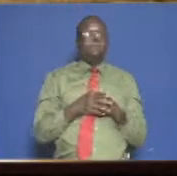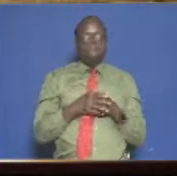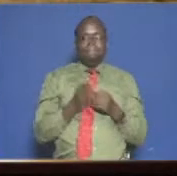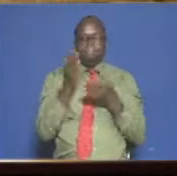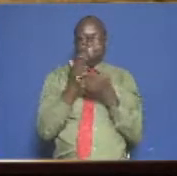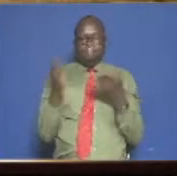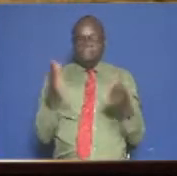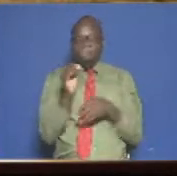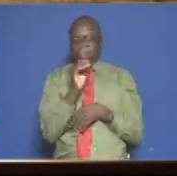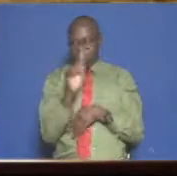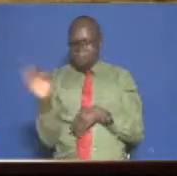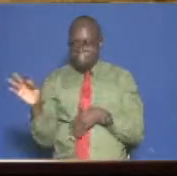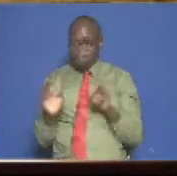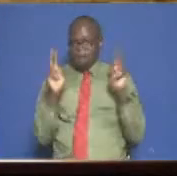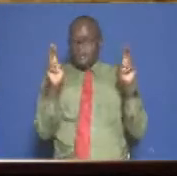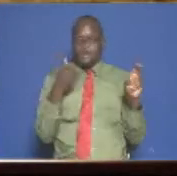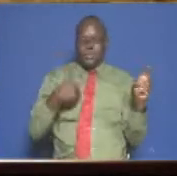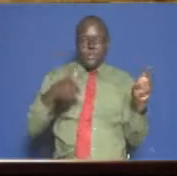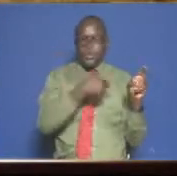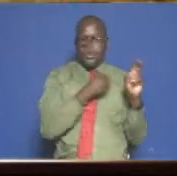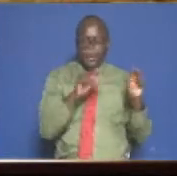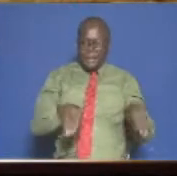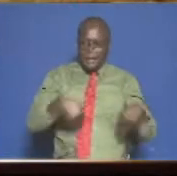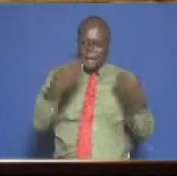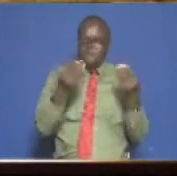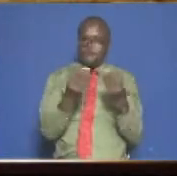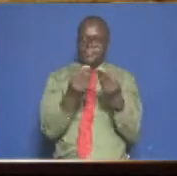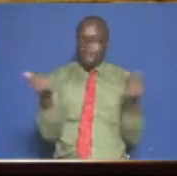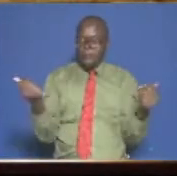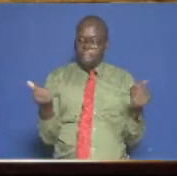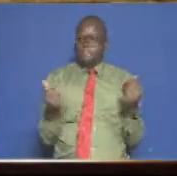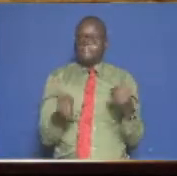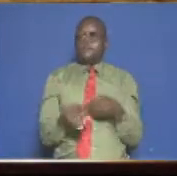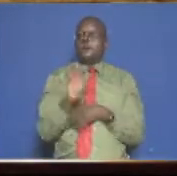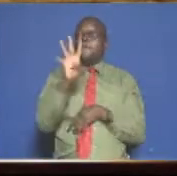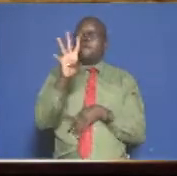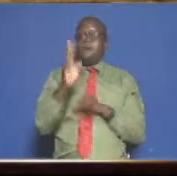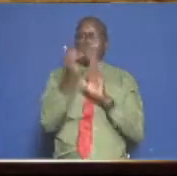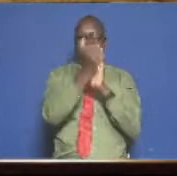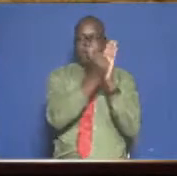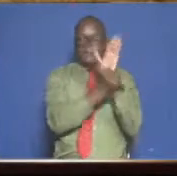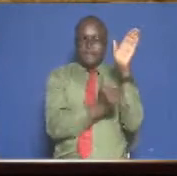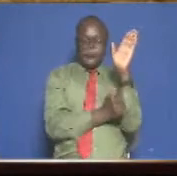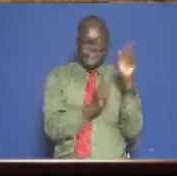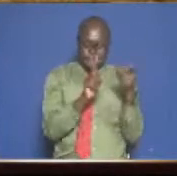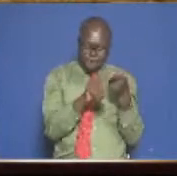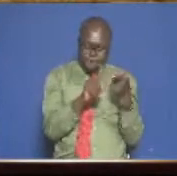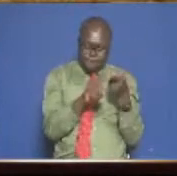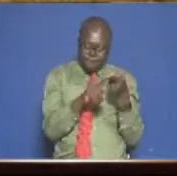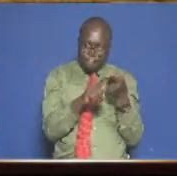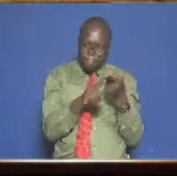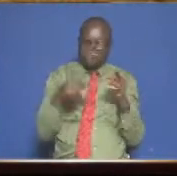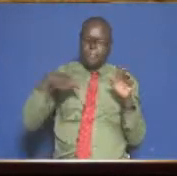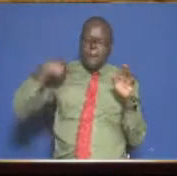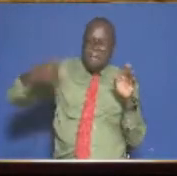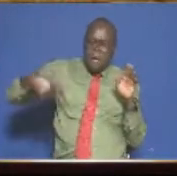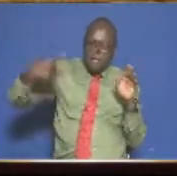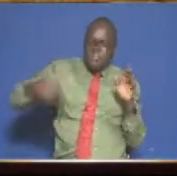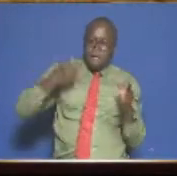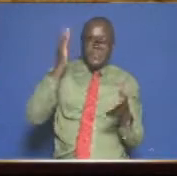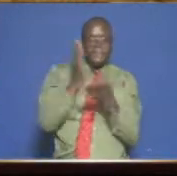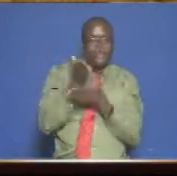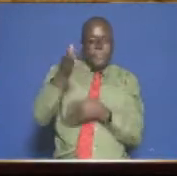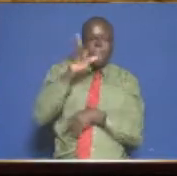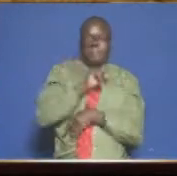of the key issues that we keep addressing. We talk about the big four, and the component of manufacturing is there. We will